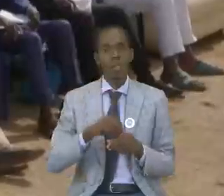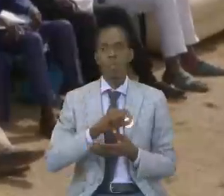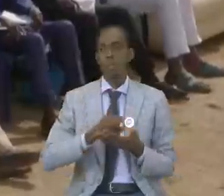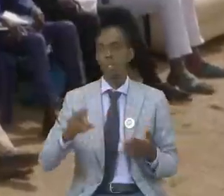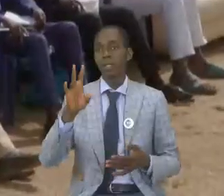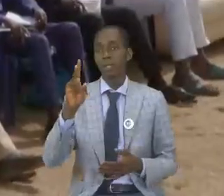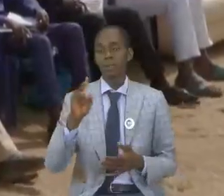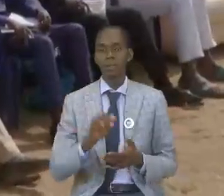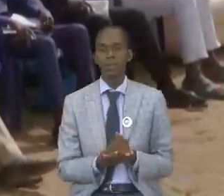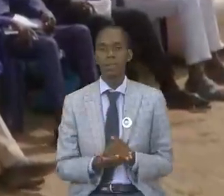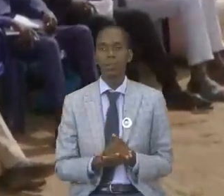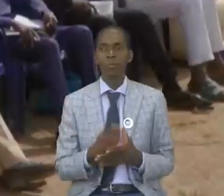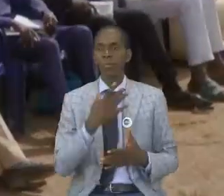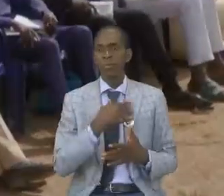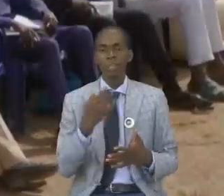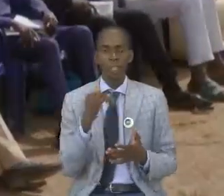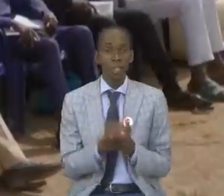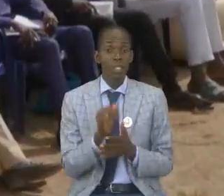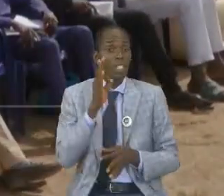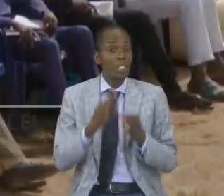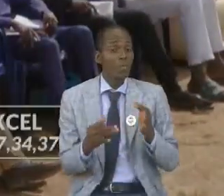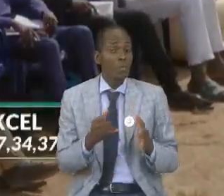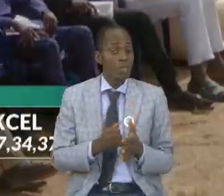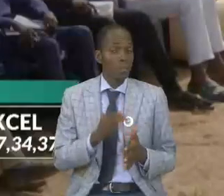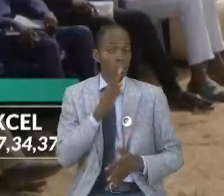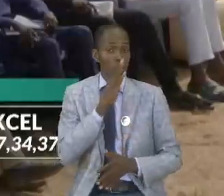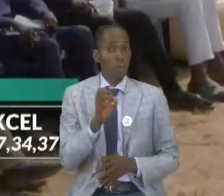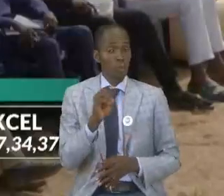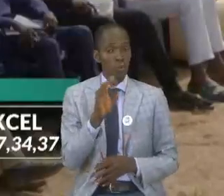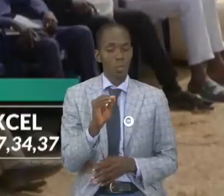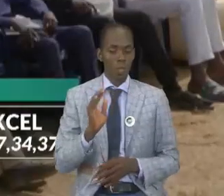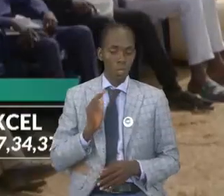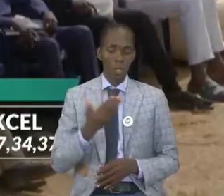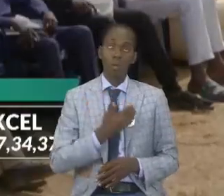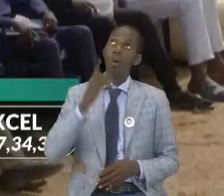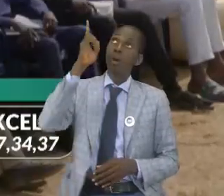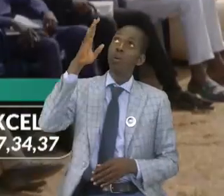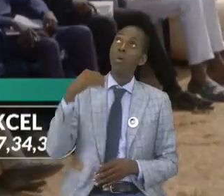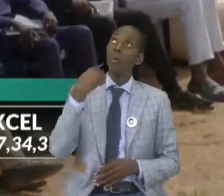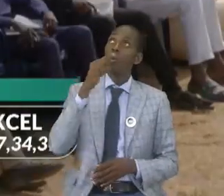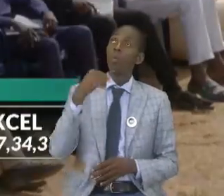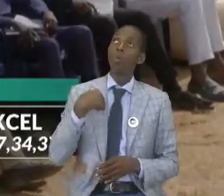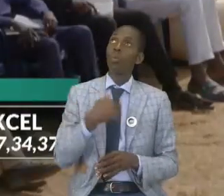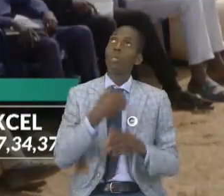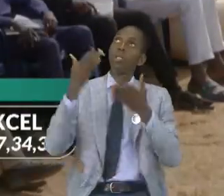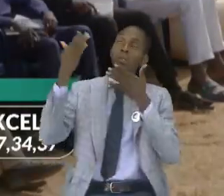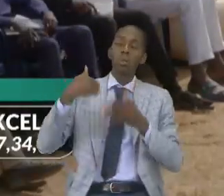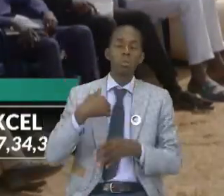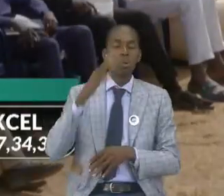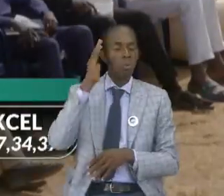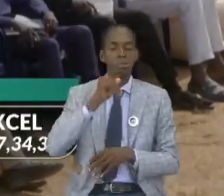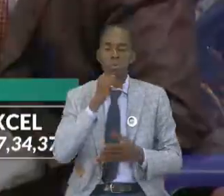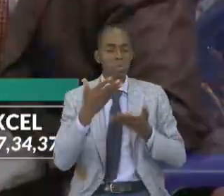They said, if it be so, our God whom we serve, and we will not serve your idol,